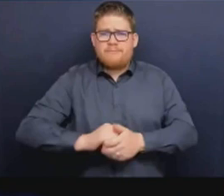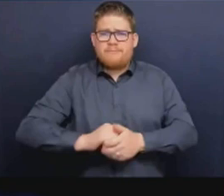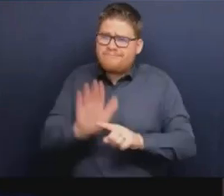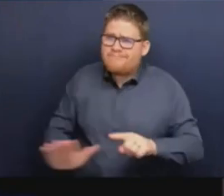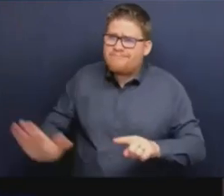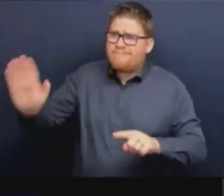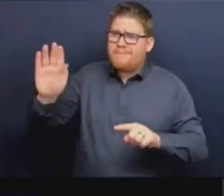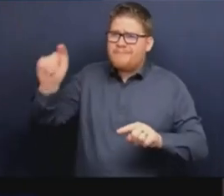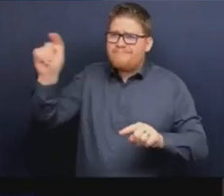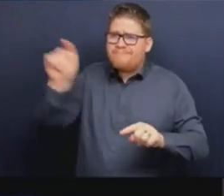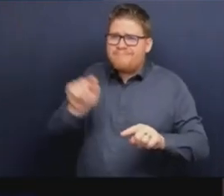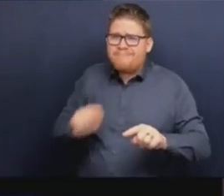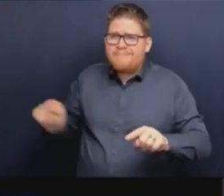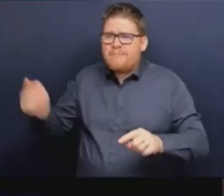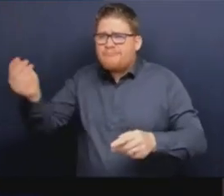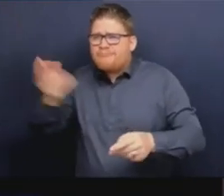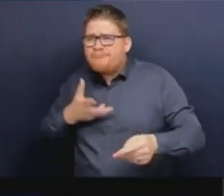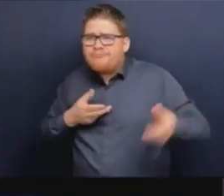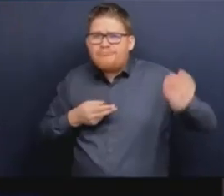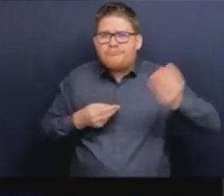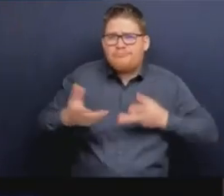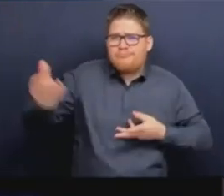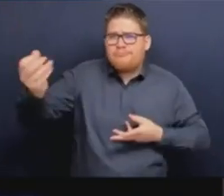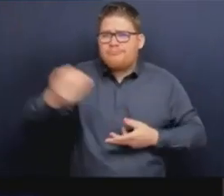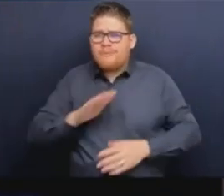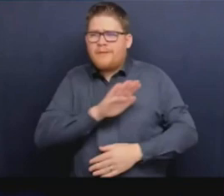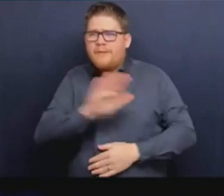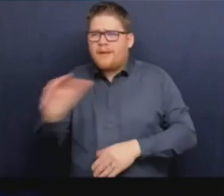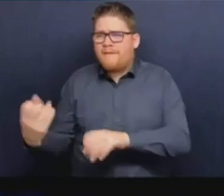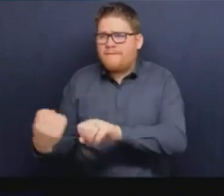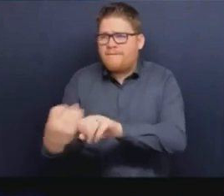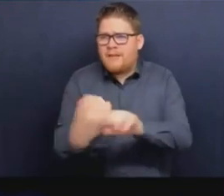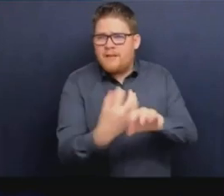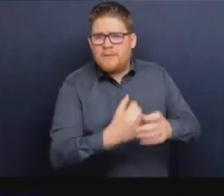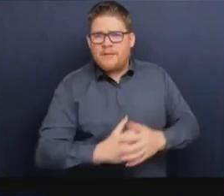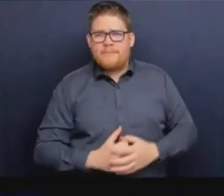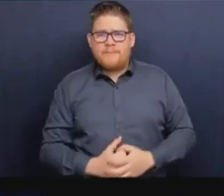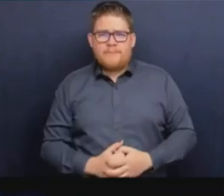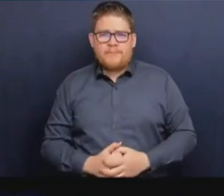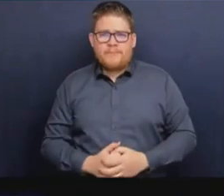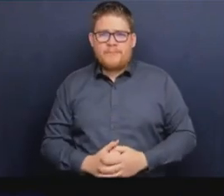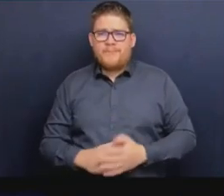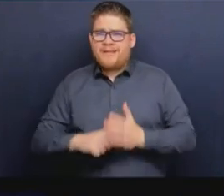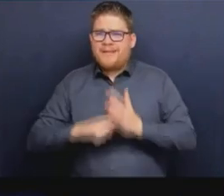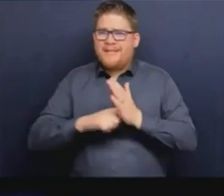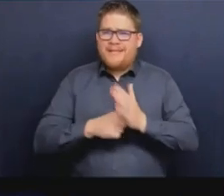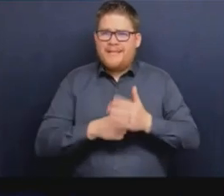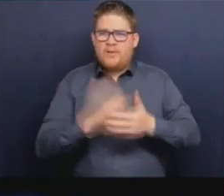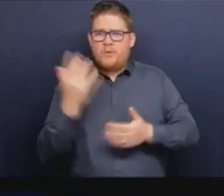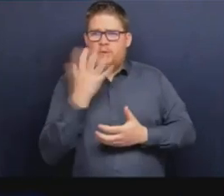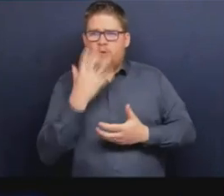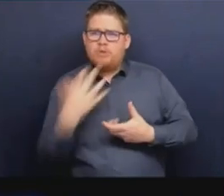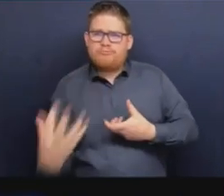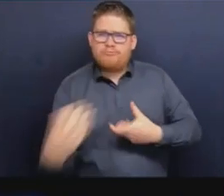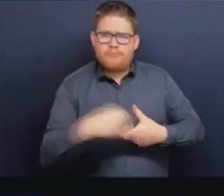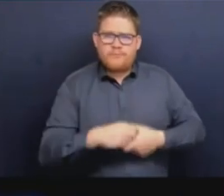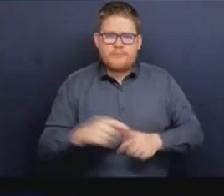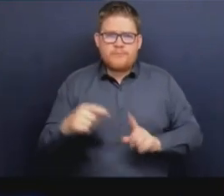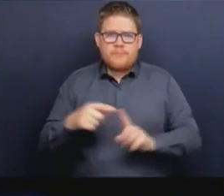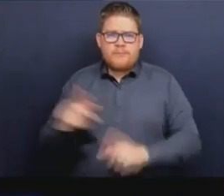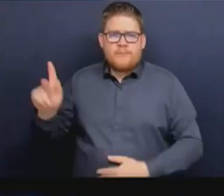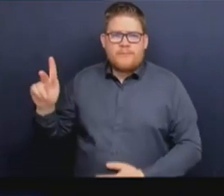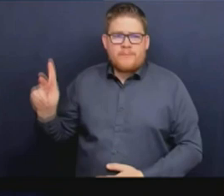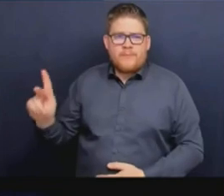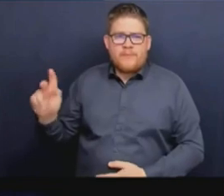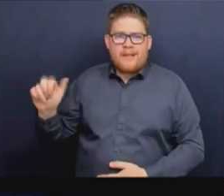such as Kasari Gowander, BC's Human Rights Commissioner, Dr. Mary Ellen Turple Lafond, and members of